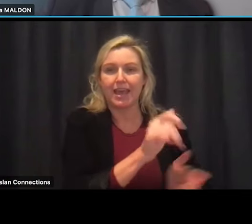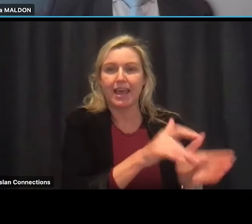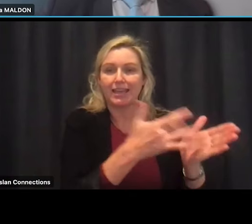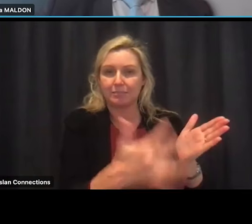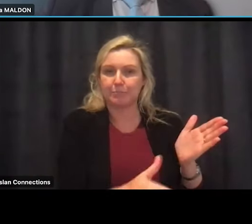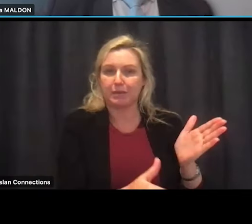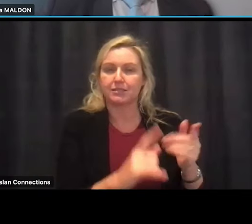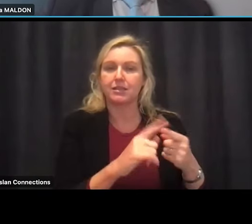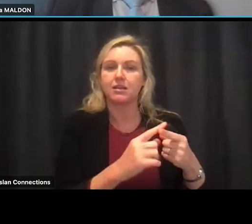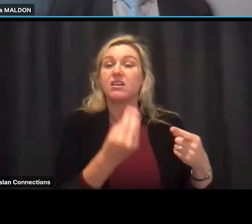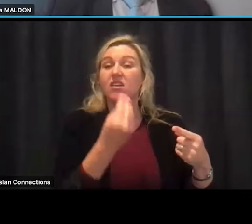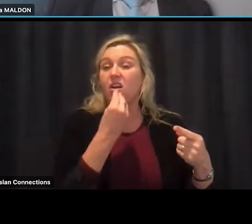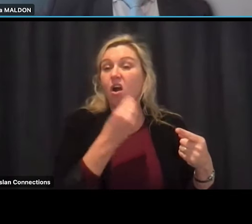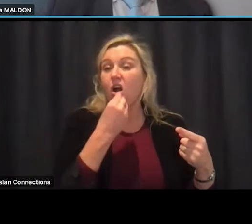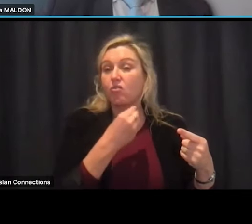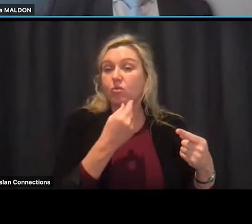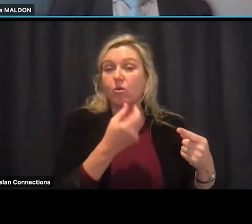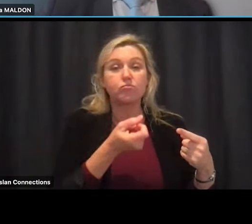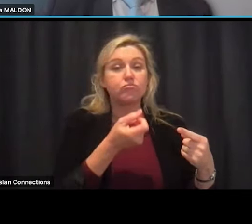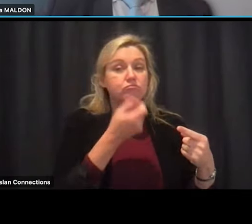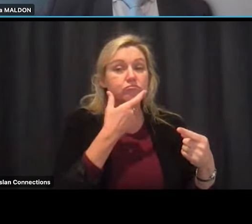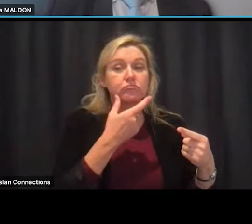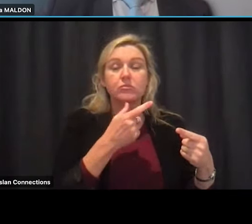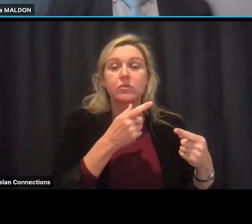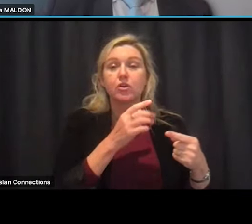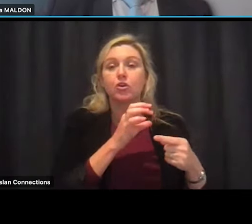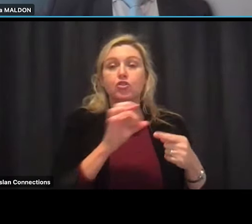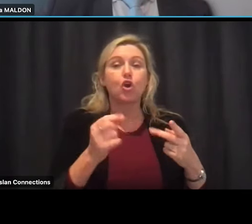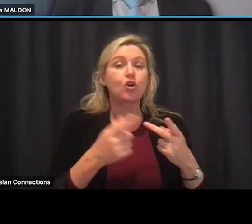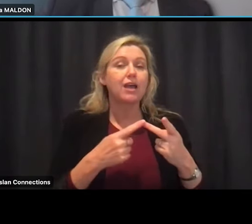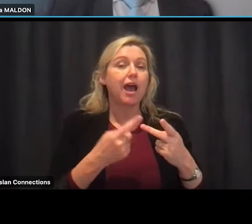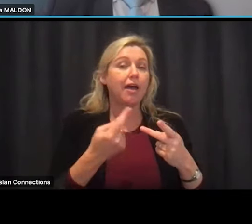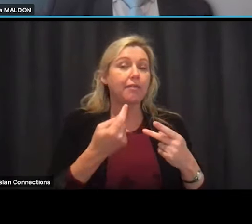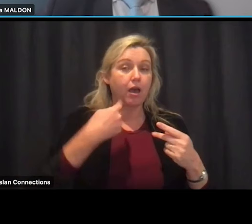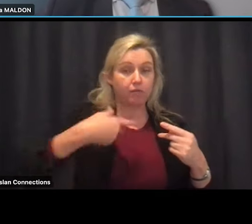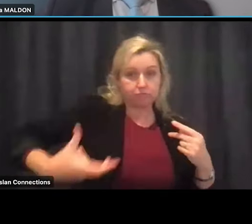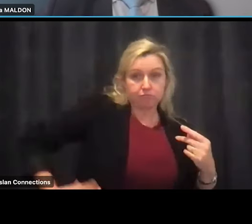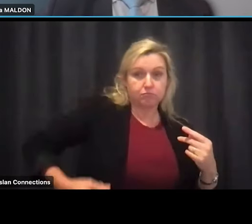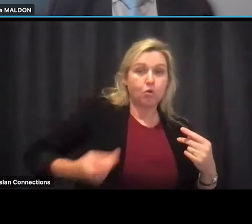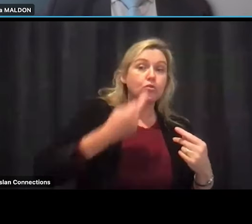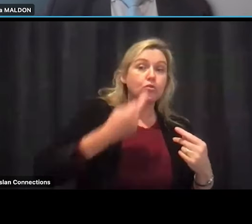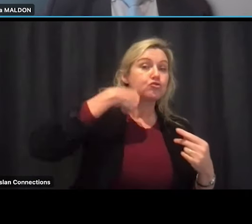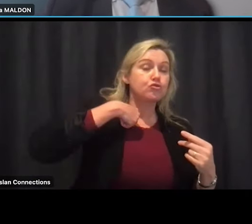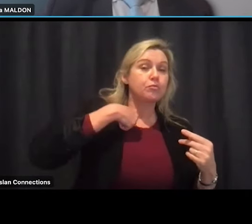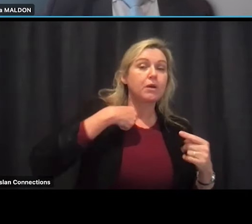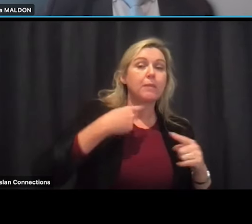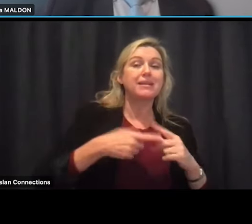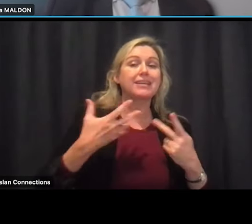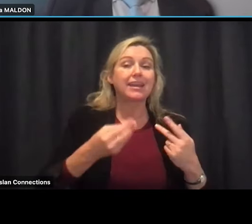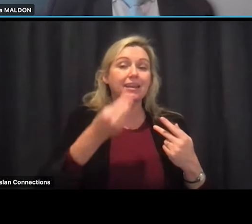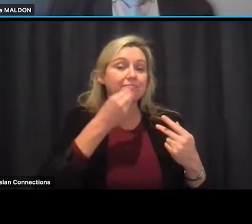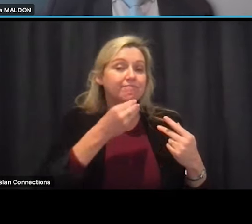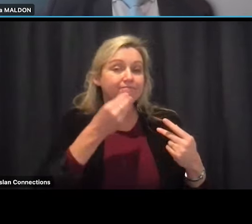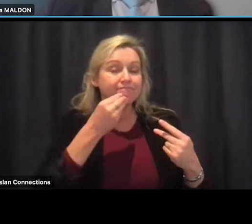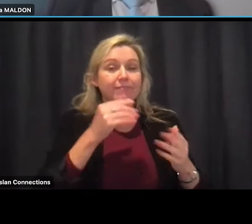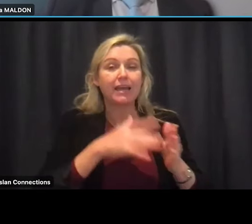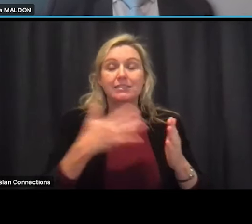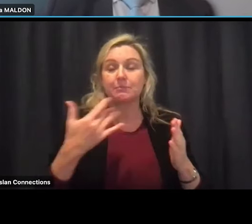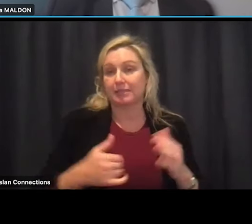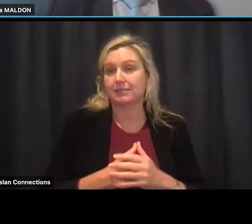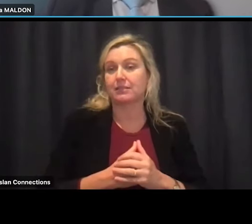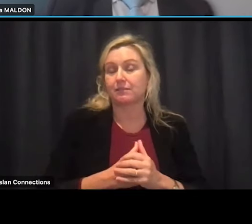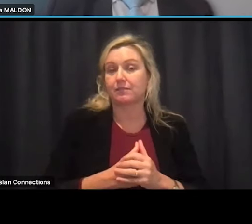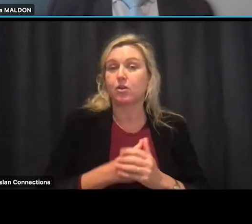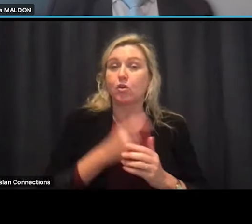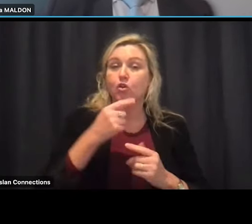into oral nutritional supplements, not including enteral or tube feeds, and oral health living expenses. So these kind of expenses could